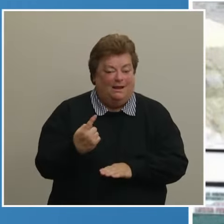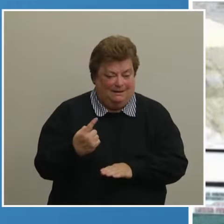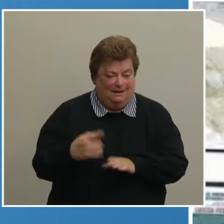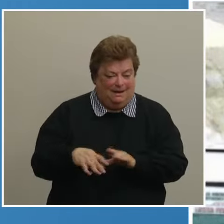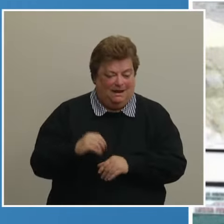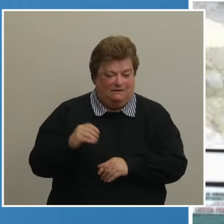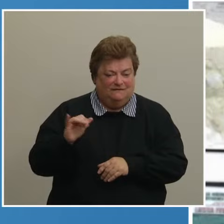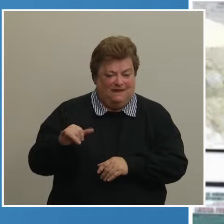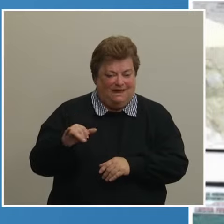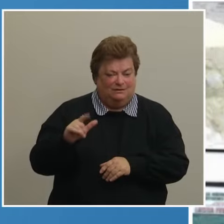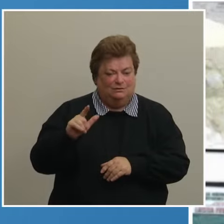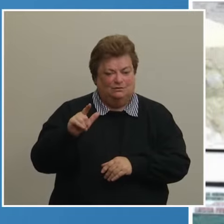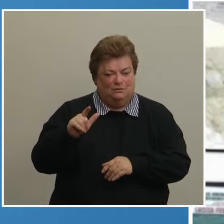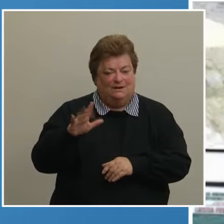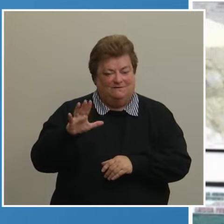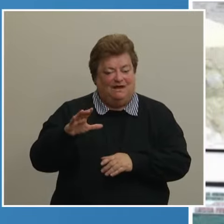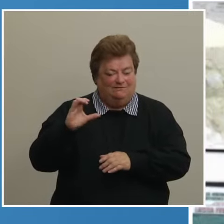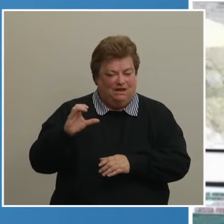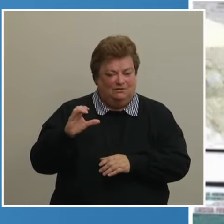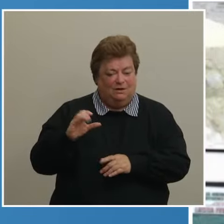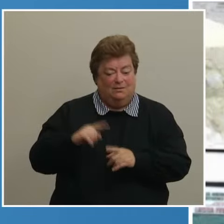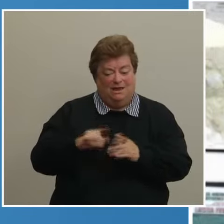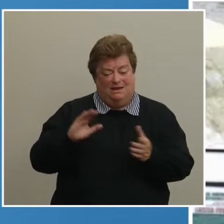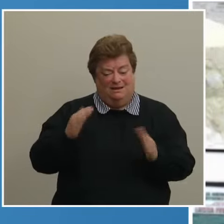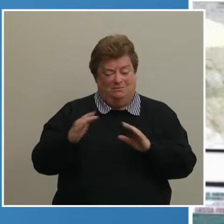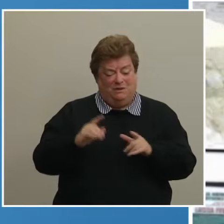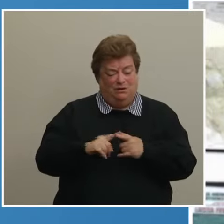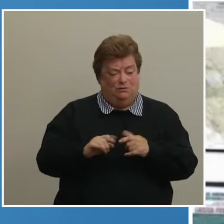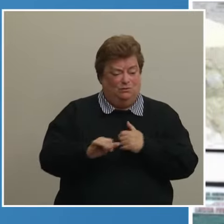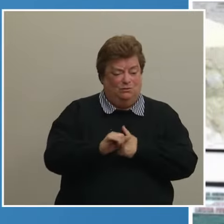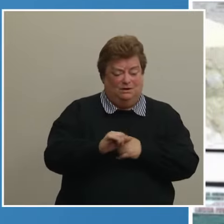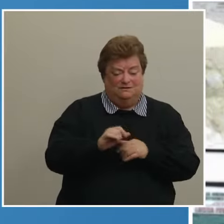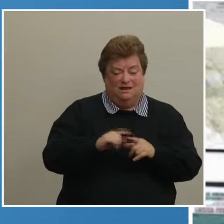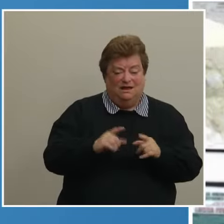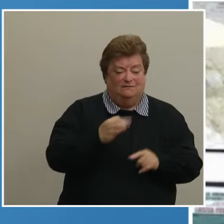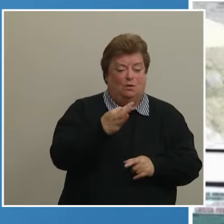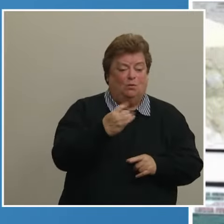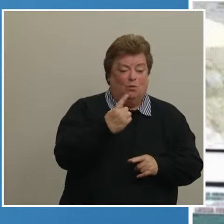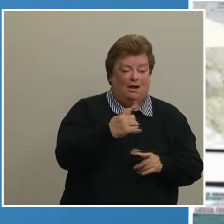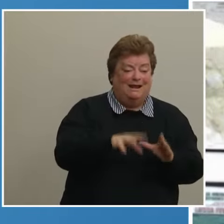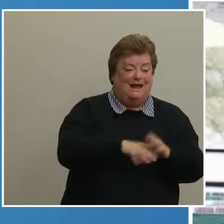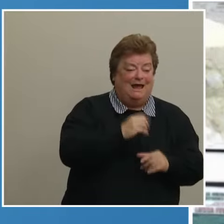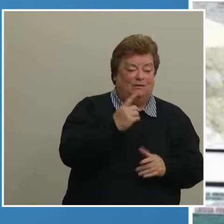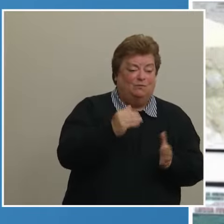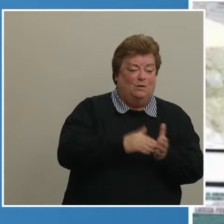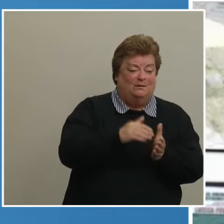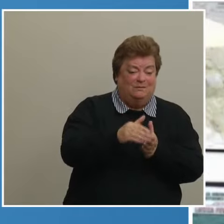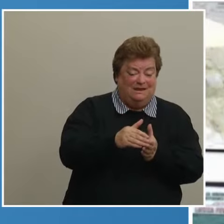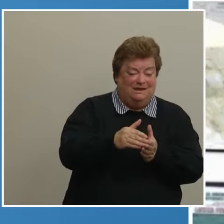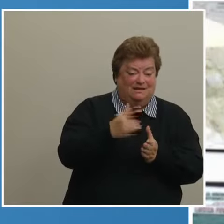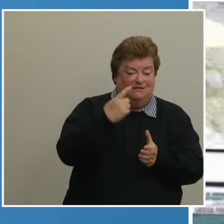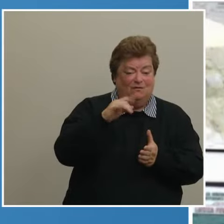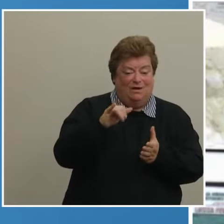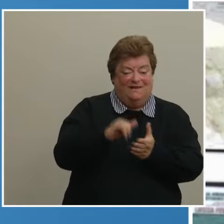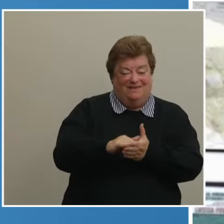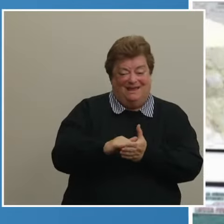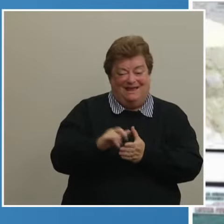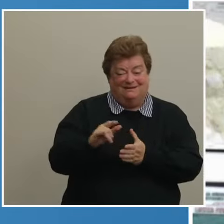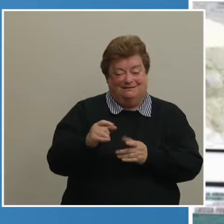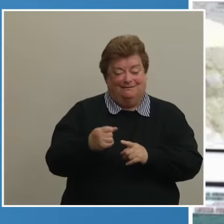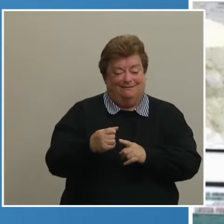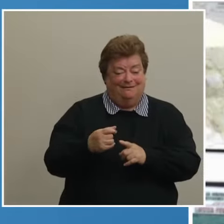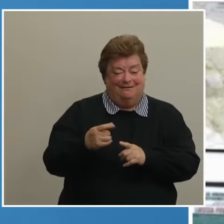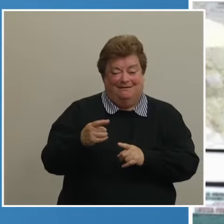COVID-19. So you compare that risk to the risk of potentially 1 in a million with this adverse event. And again, so